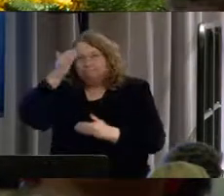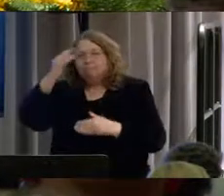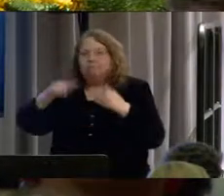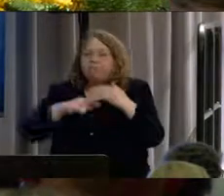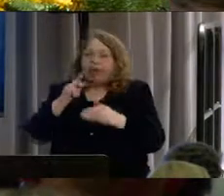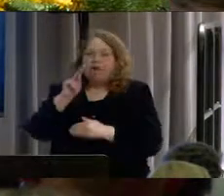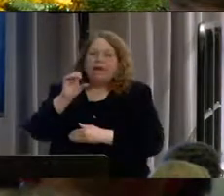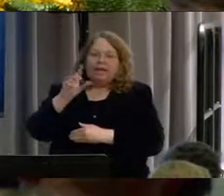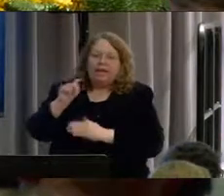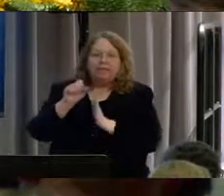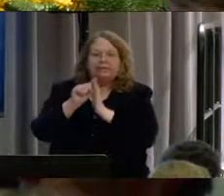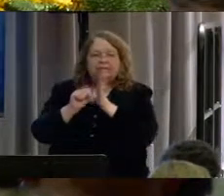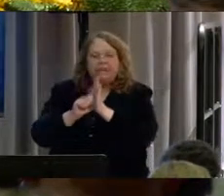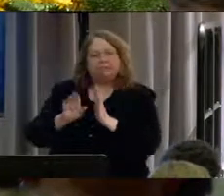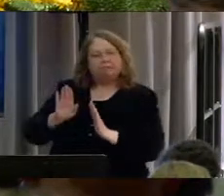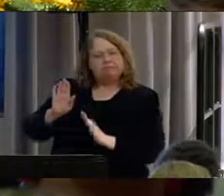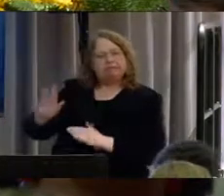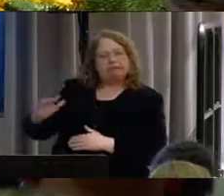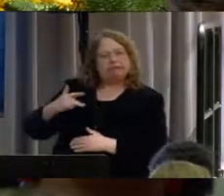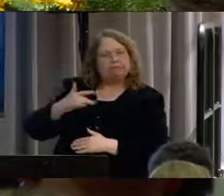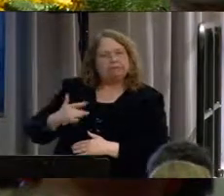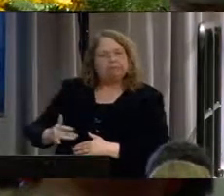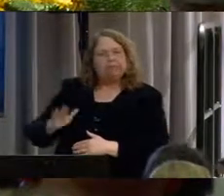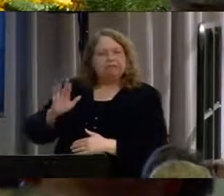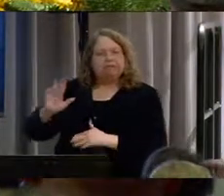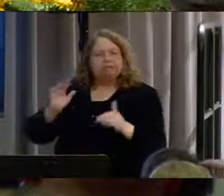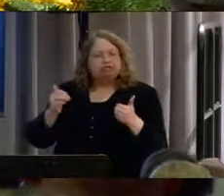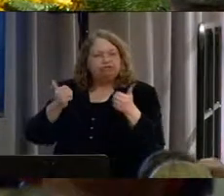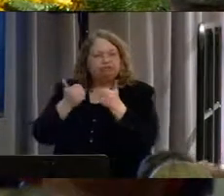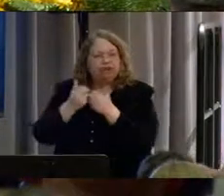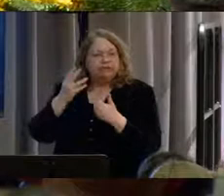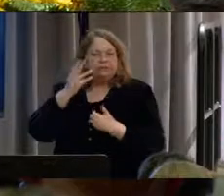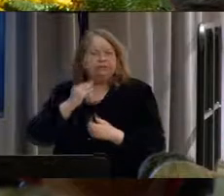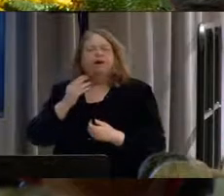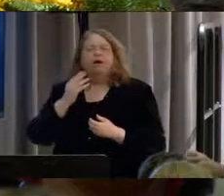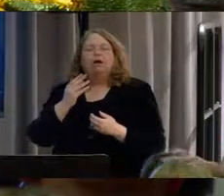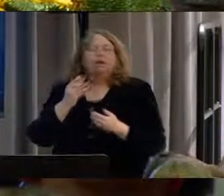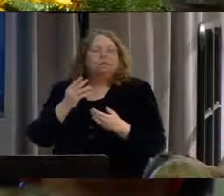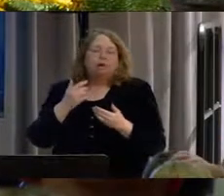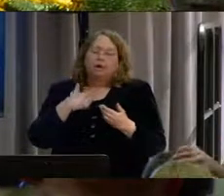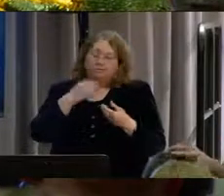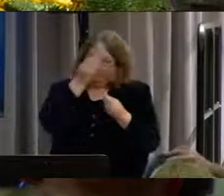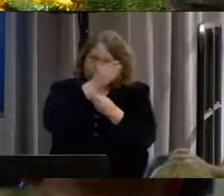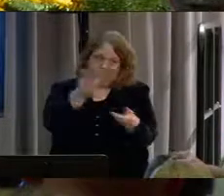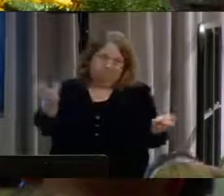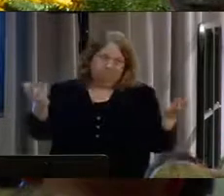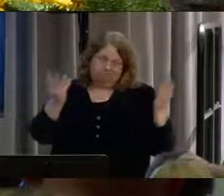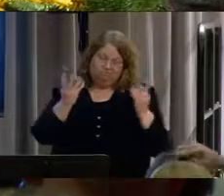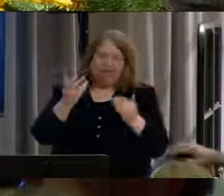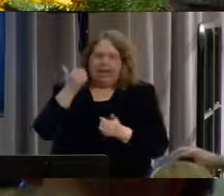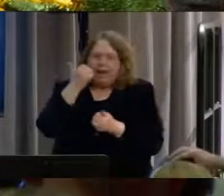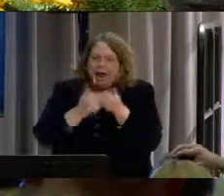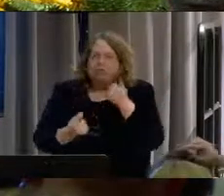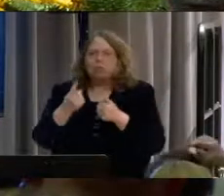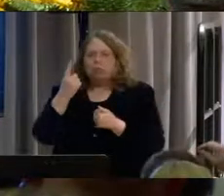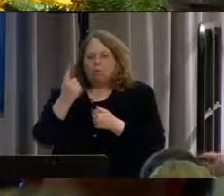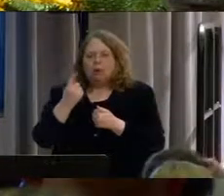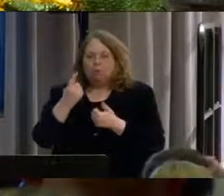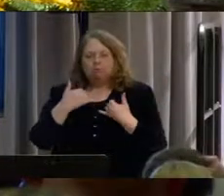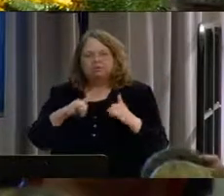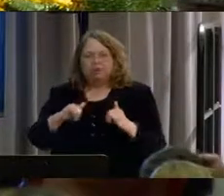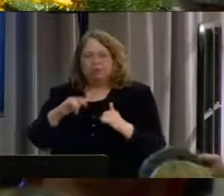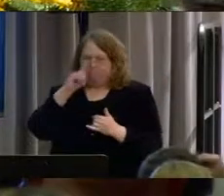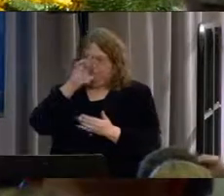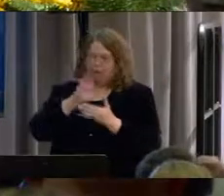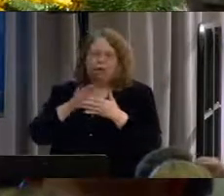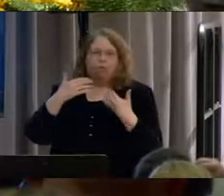and some of its issues and challenges. And let me just say, from everyone I know, that everyone has told me that Bev